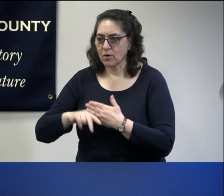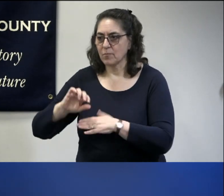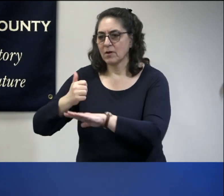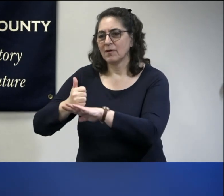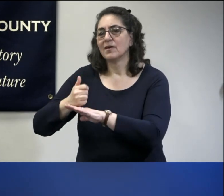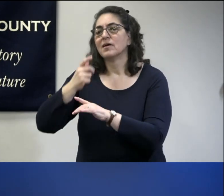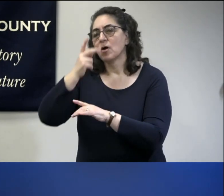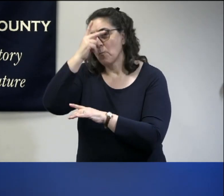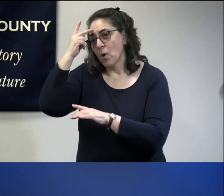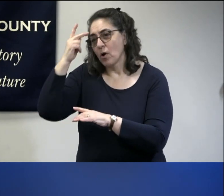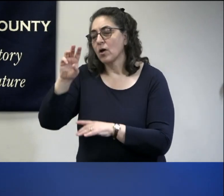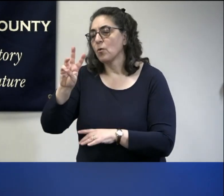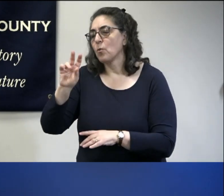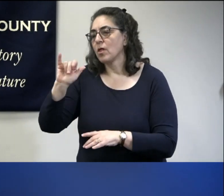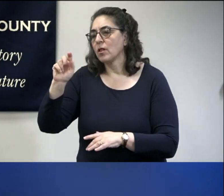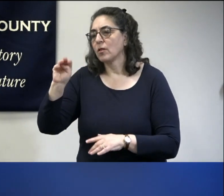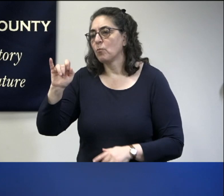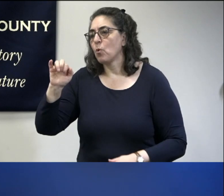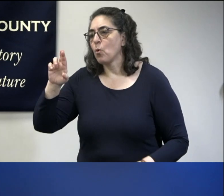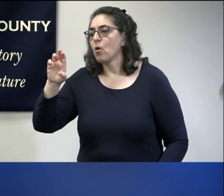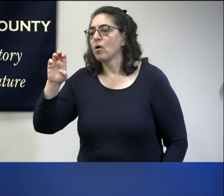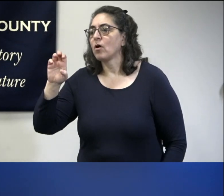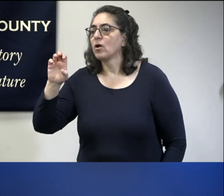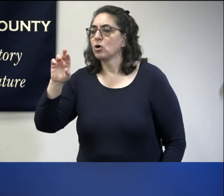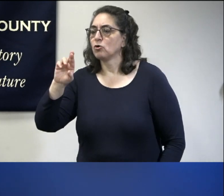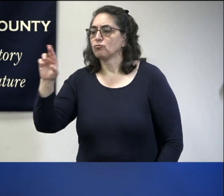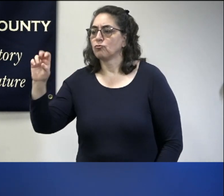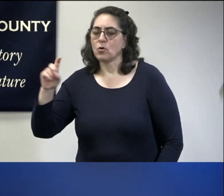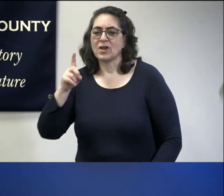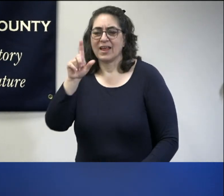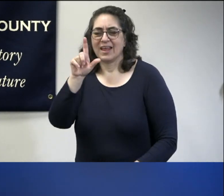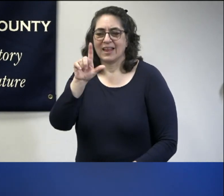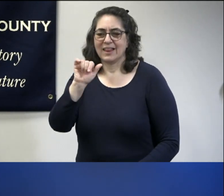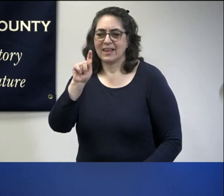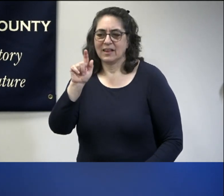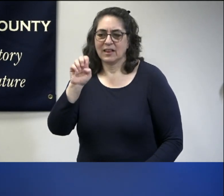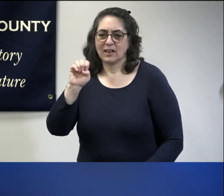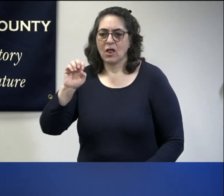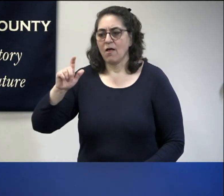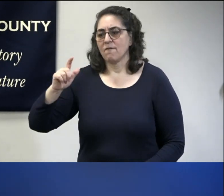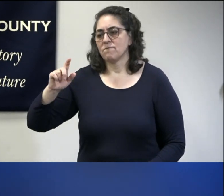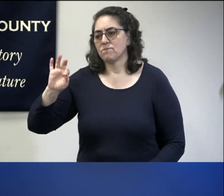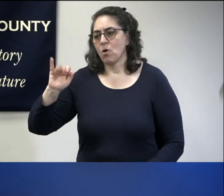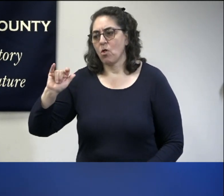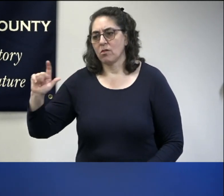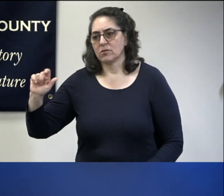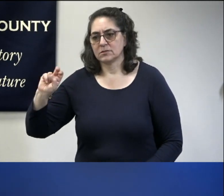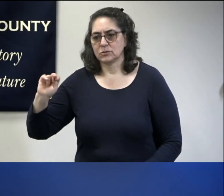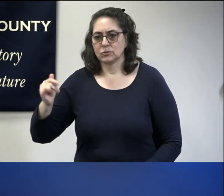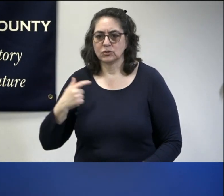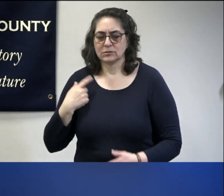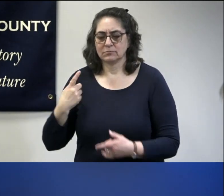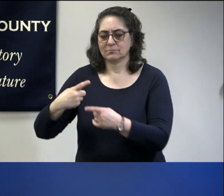Road, Little Falls, New Jersey, 07424,